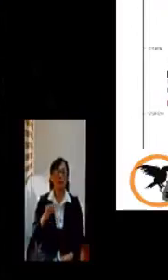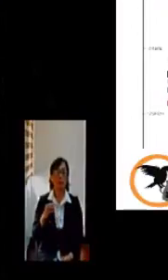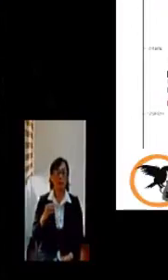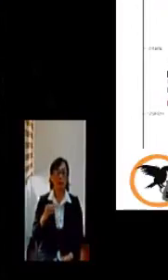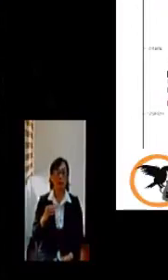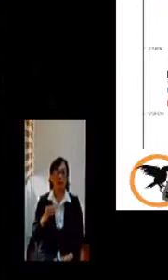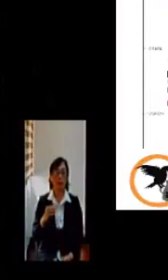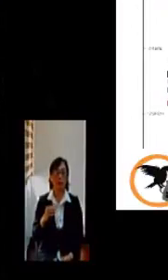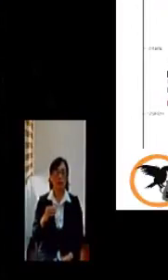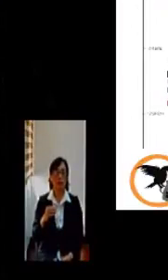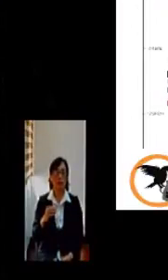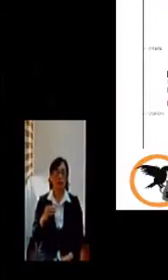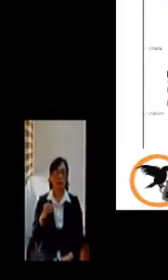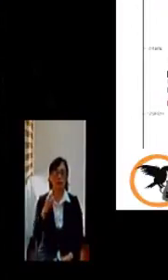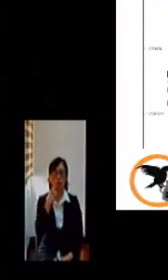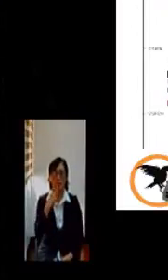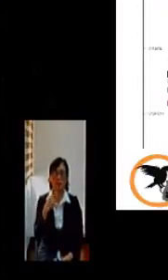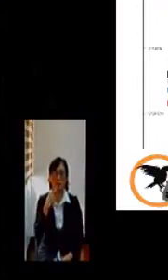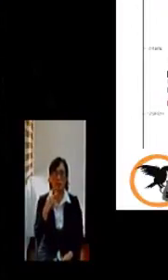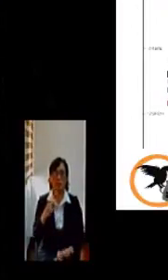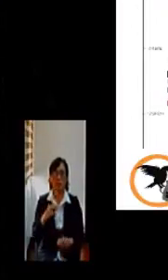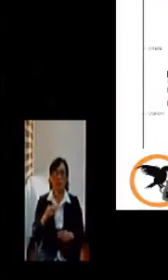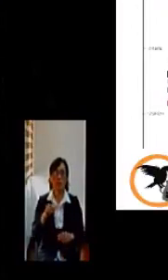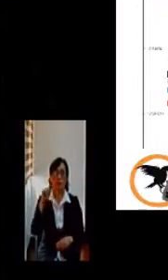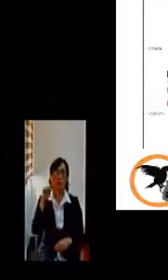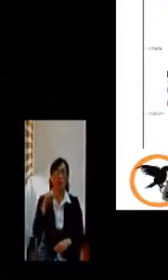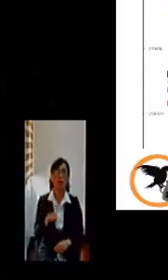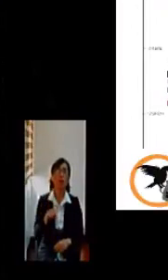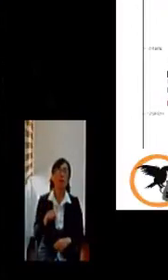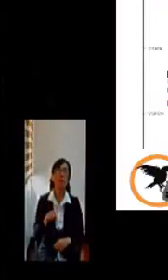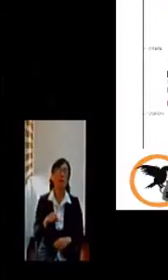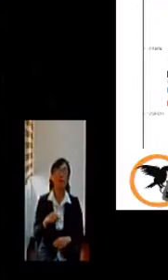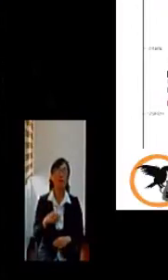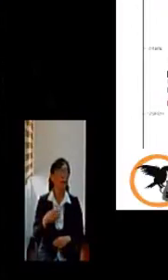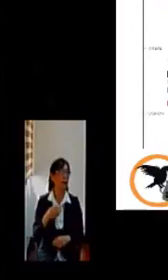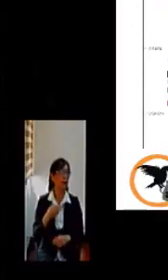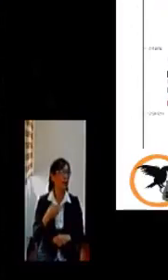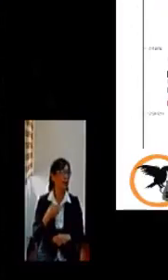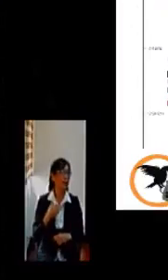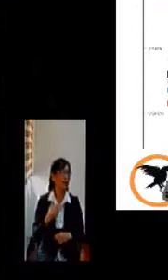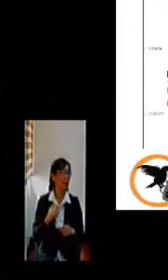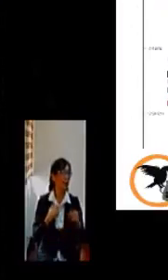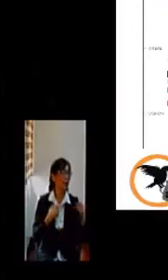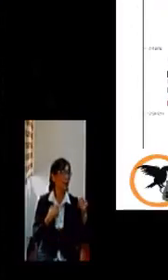on its breast. So bleeding heart, like I am at the moment.